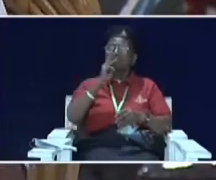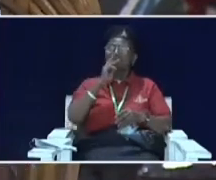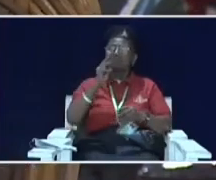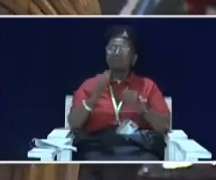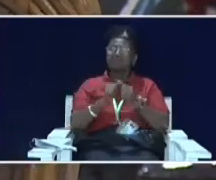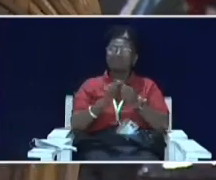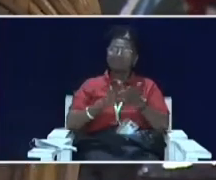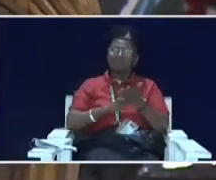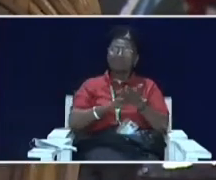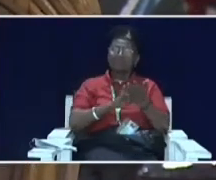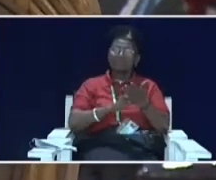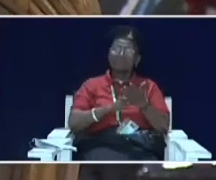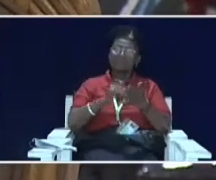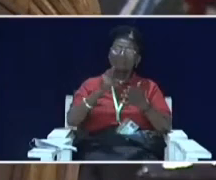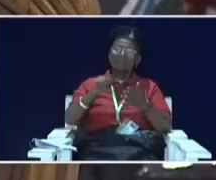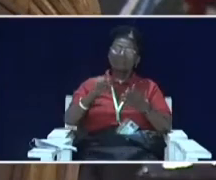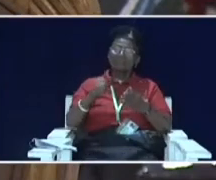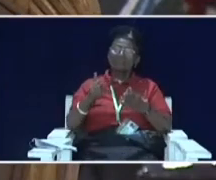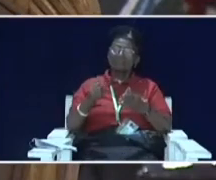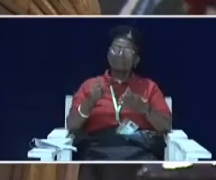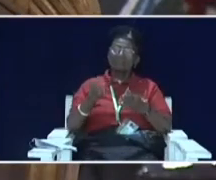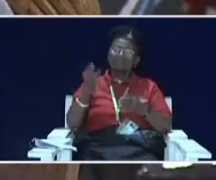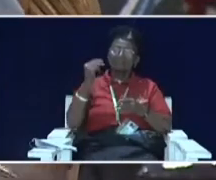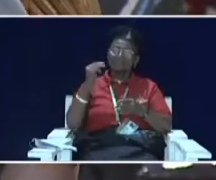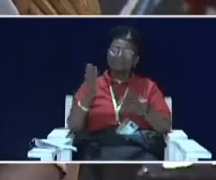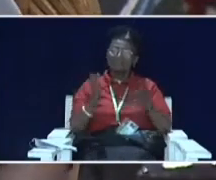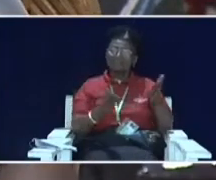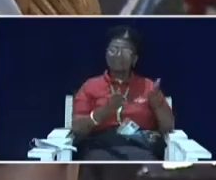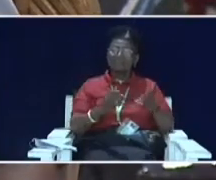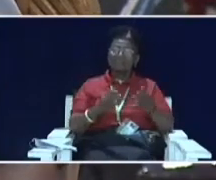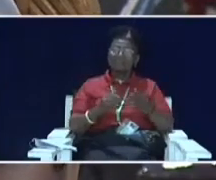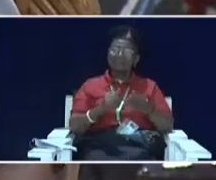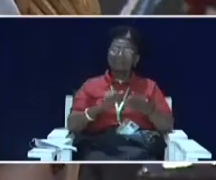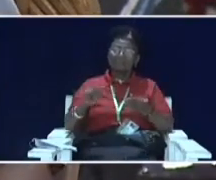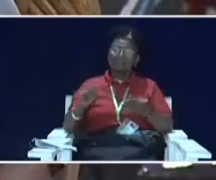The other was carrying a bowl of water, clean water.